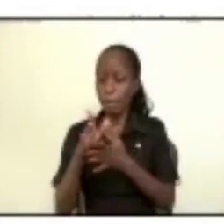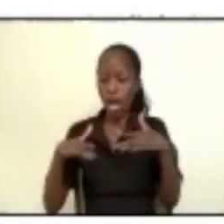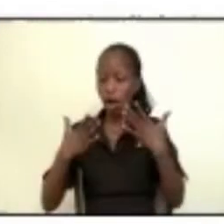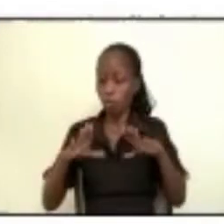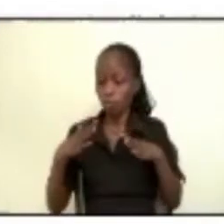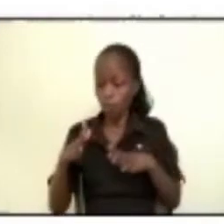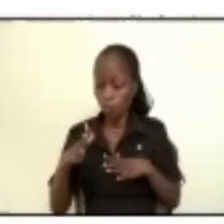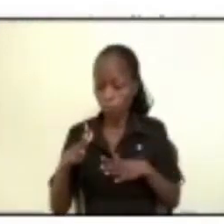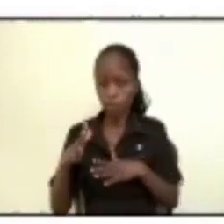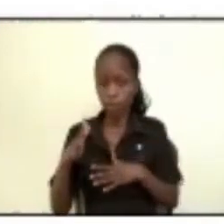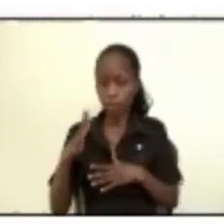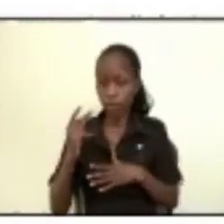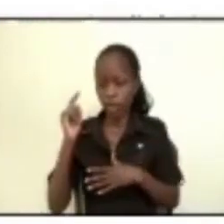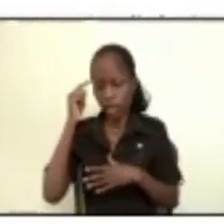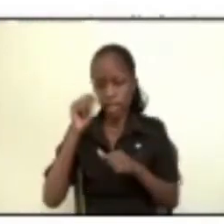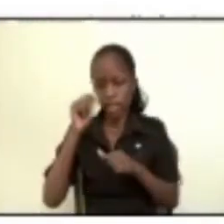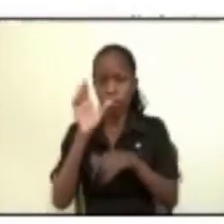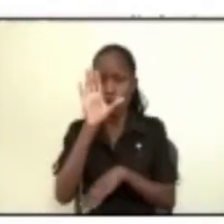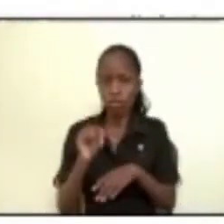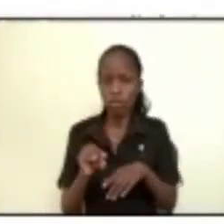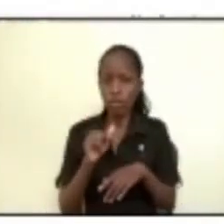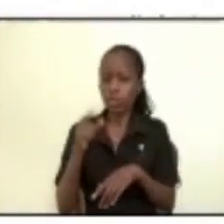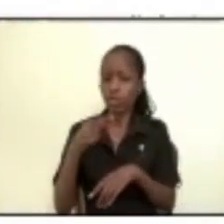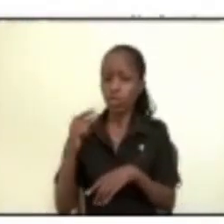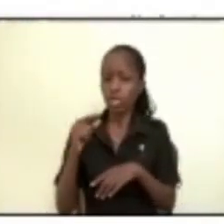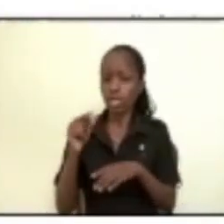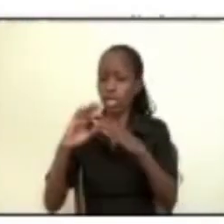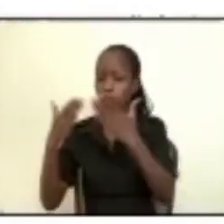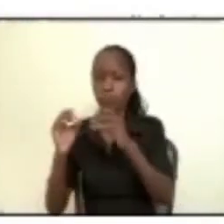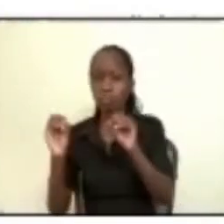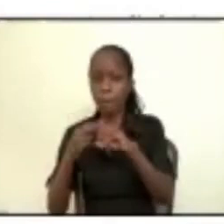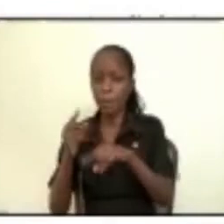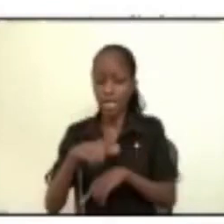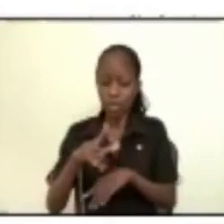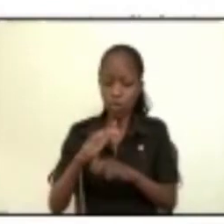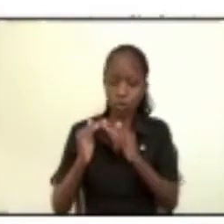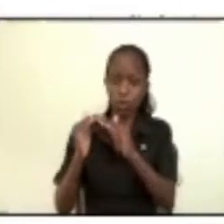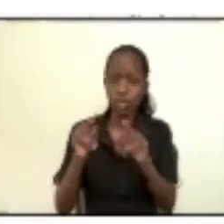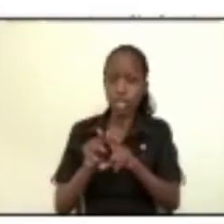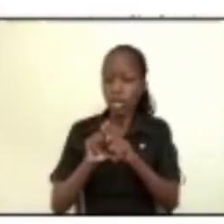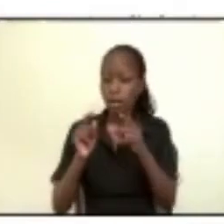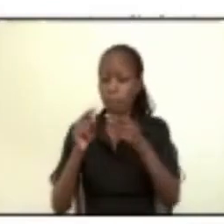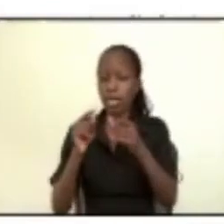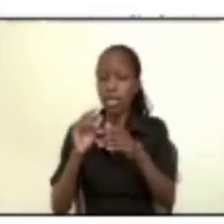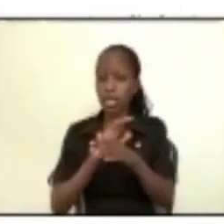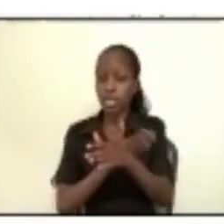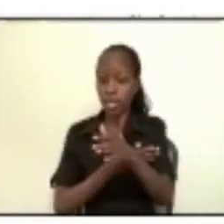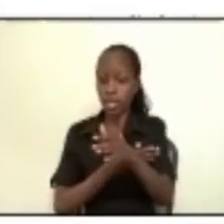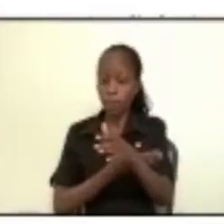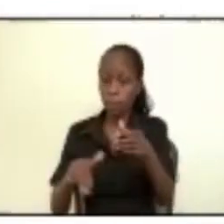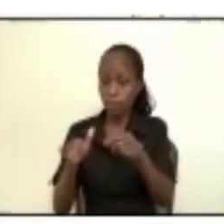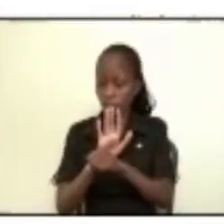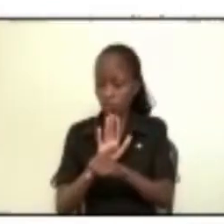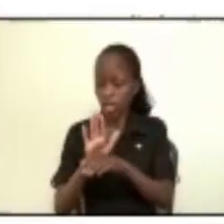Africa, not just globally, but also like on the local level. So media is a very powerful tool in shaping the way communities perceive